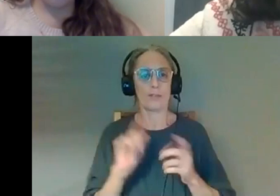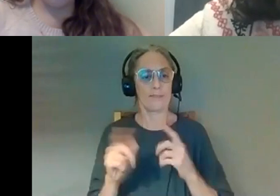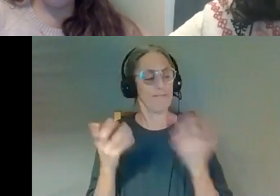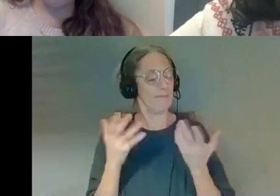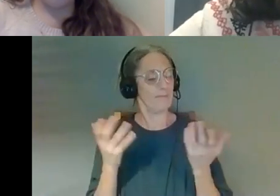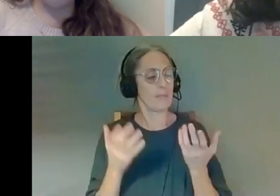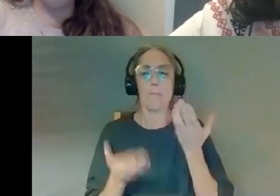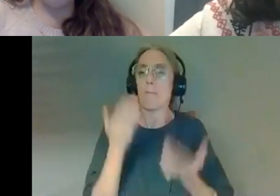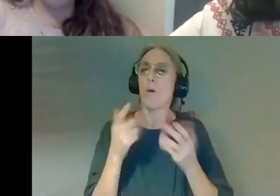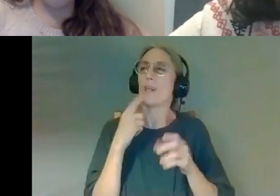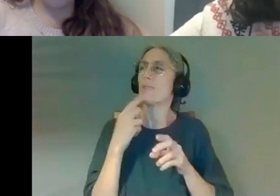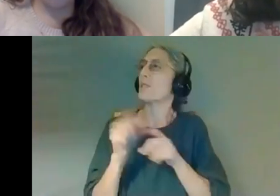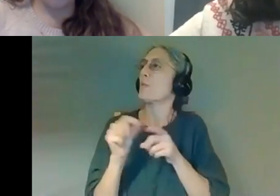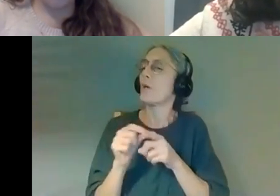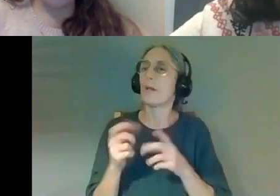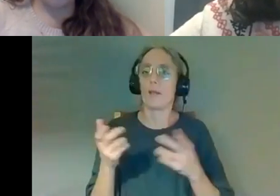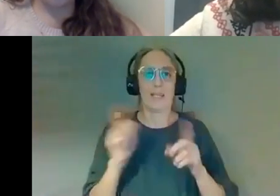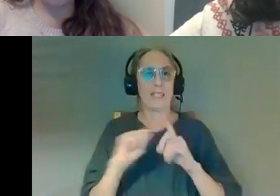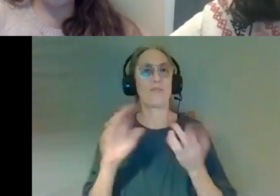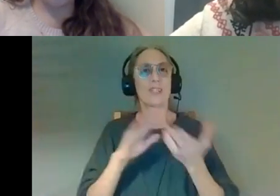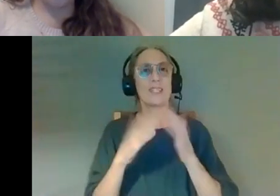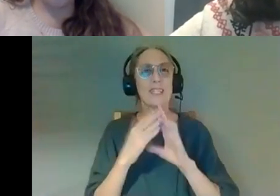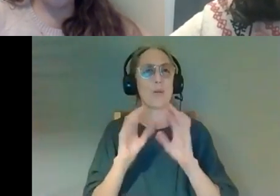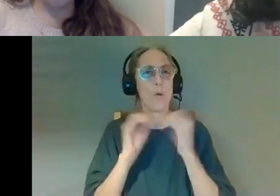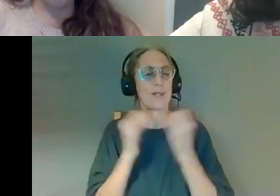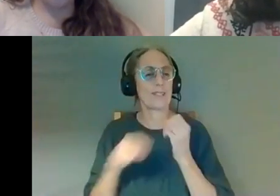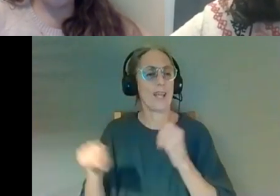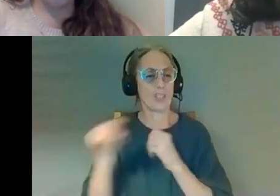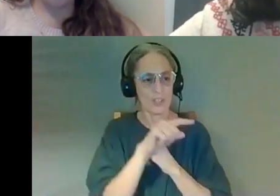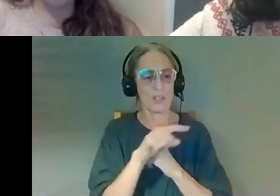Municipal entities have been putting in their projects.